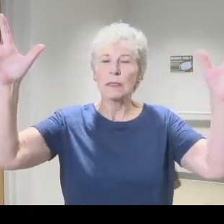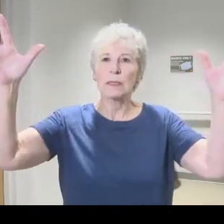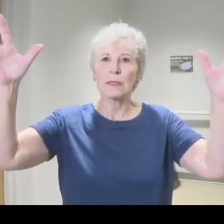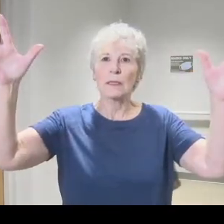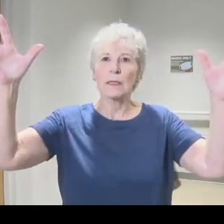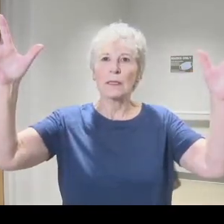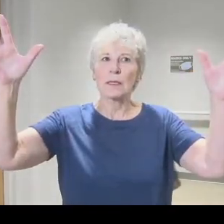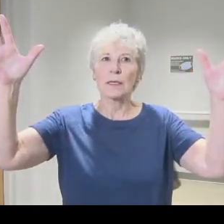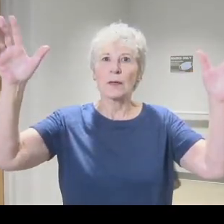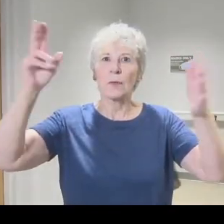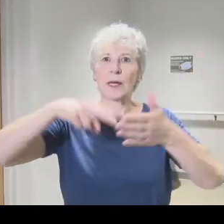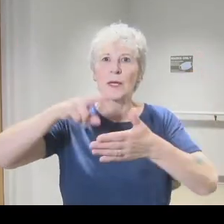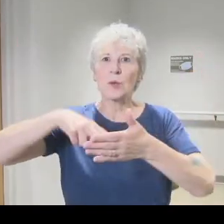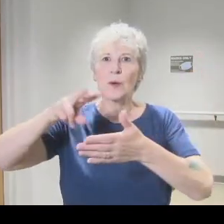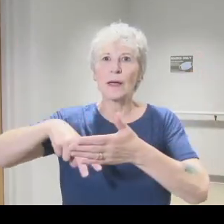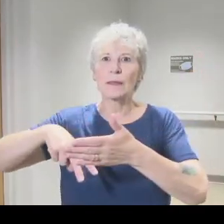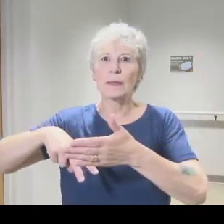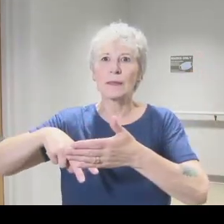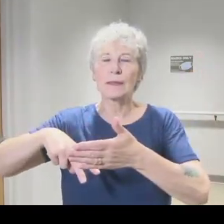We read it.